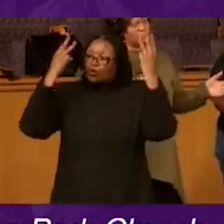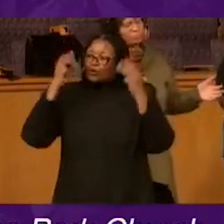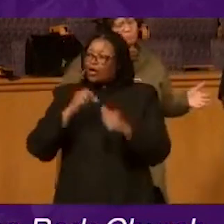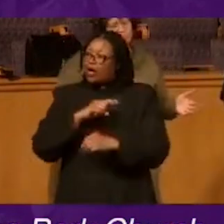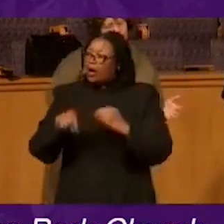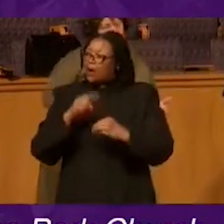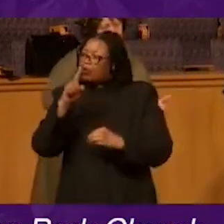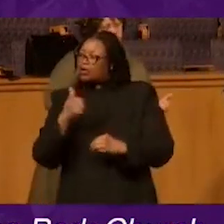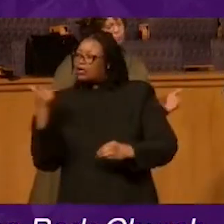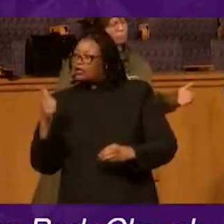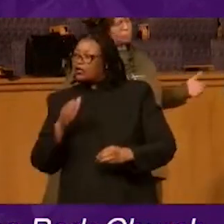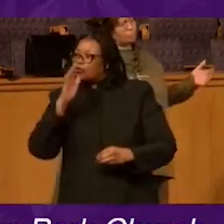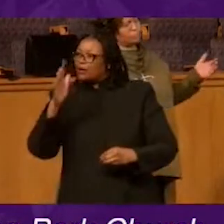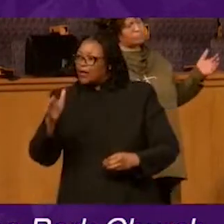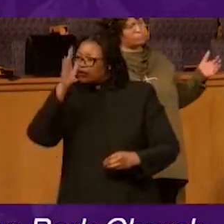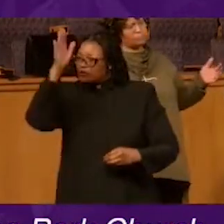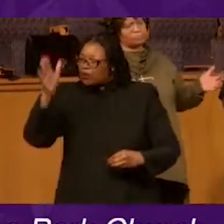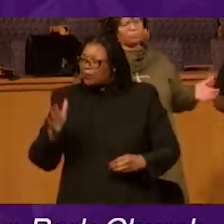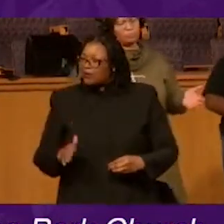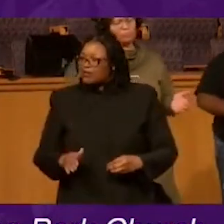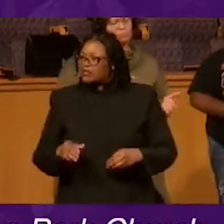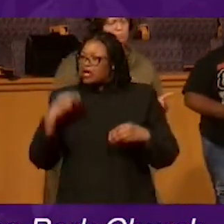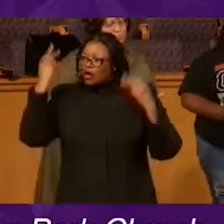Grandparents worried about grandchildren.